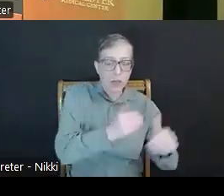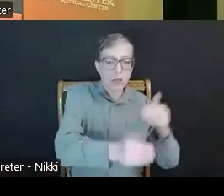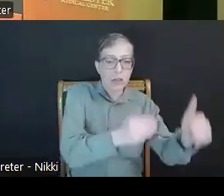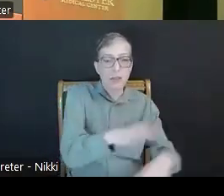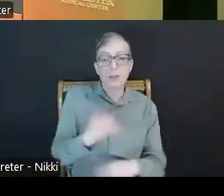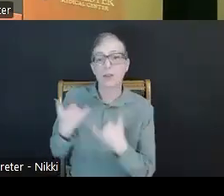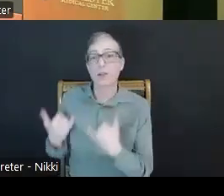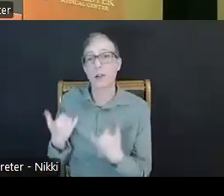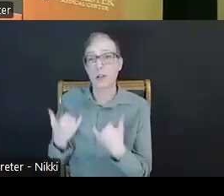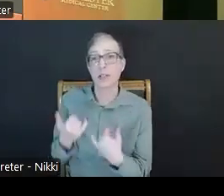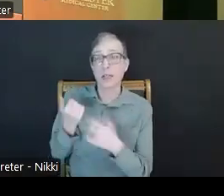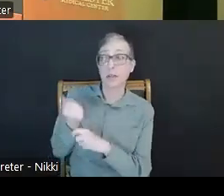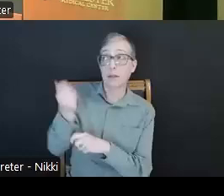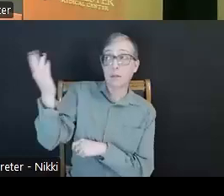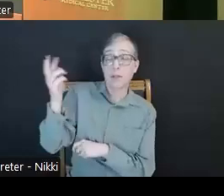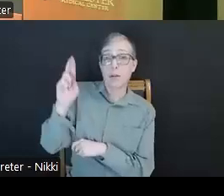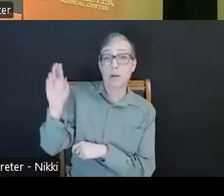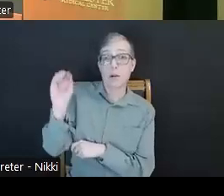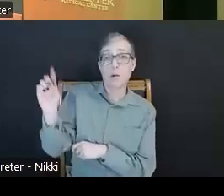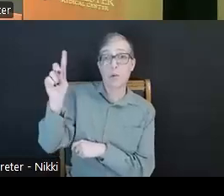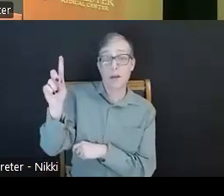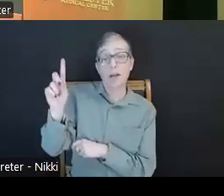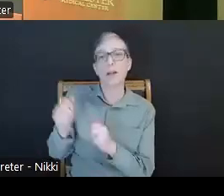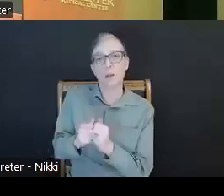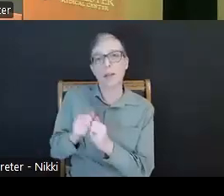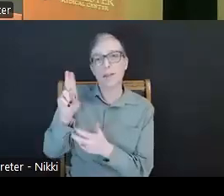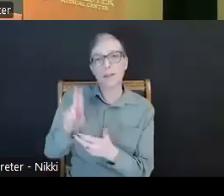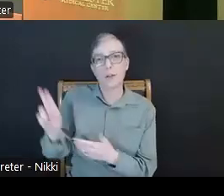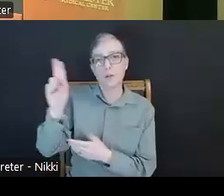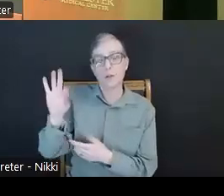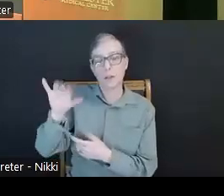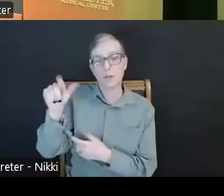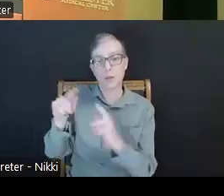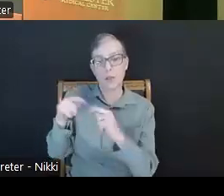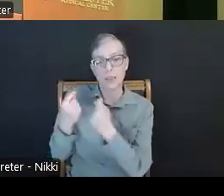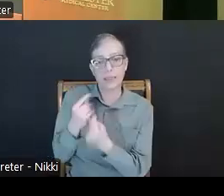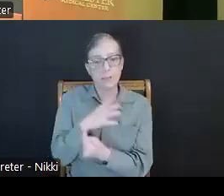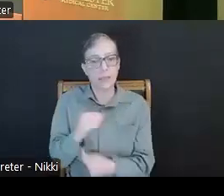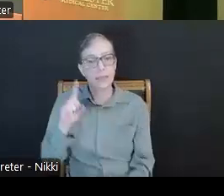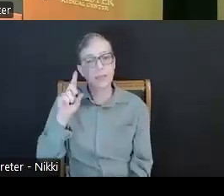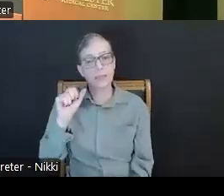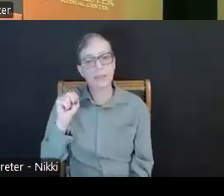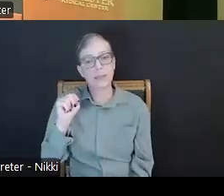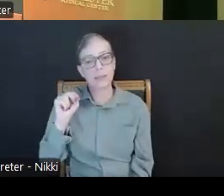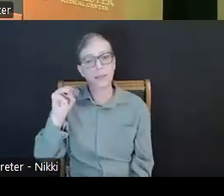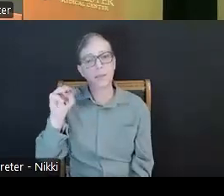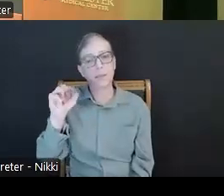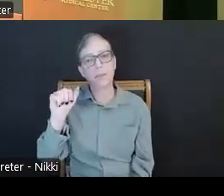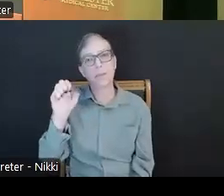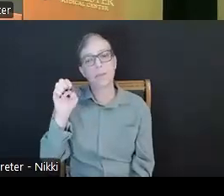under submission with the University of Florida team, the Geisinger team, and with Dan Mang here, some other people. So hopefully this work will go